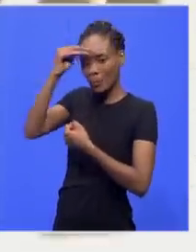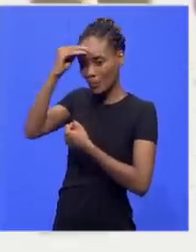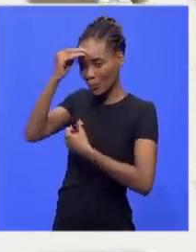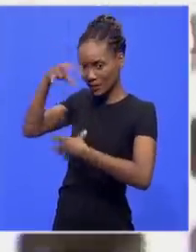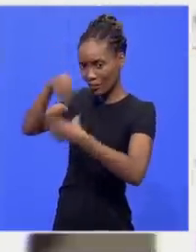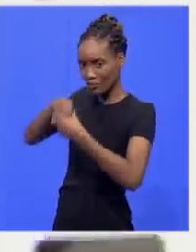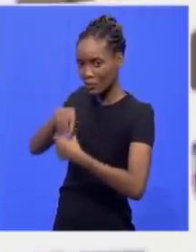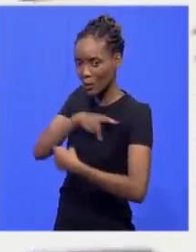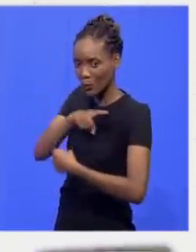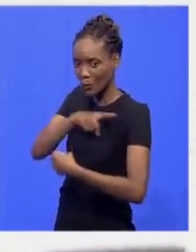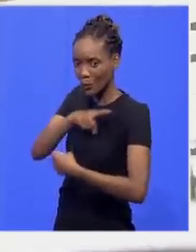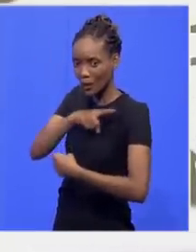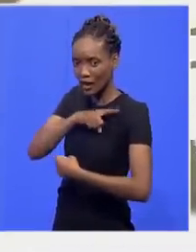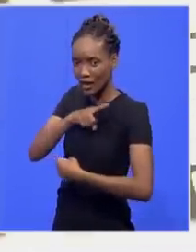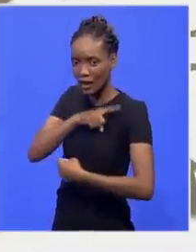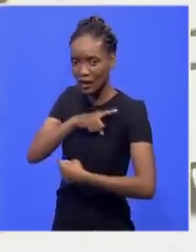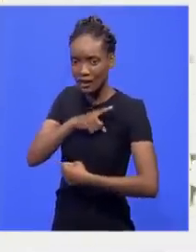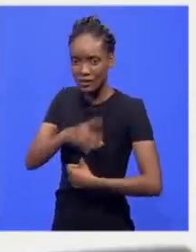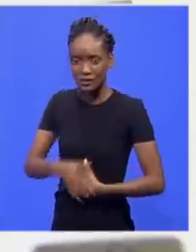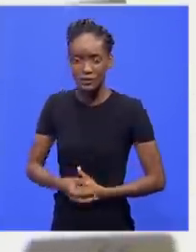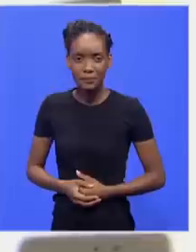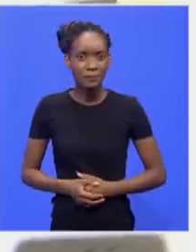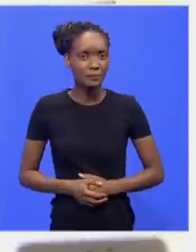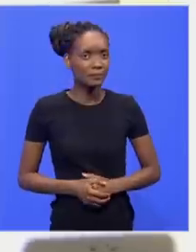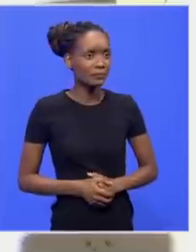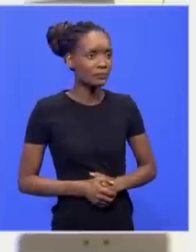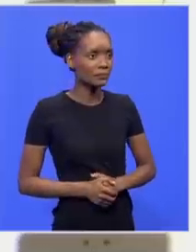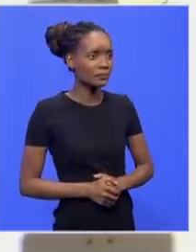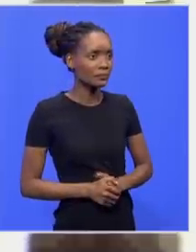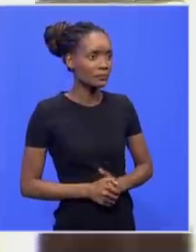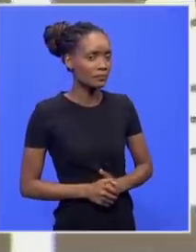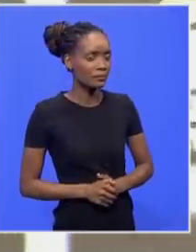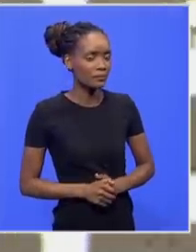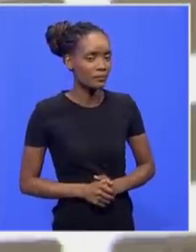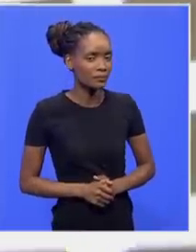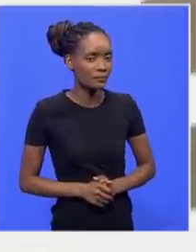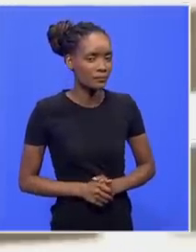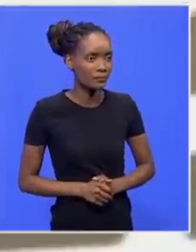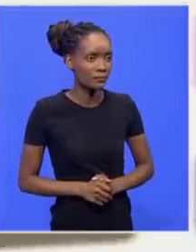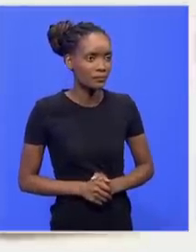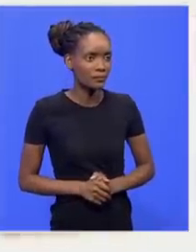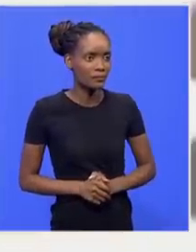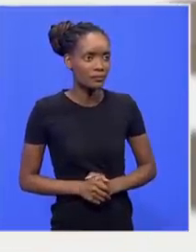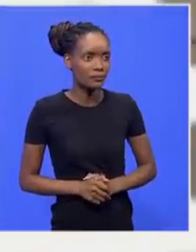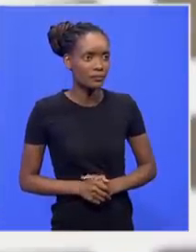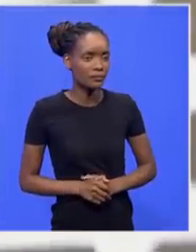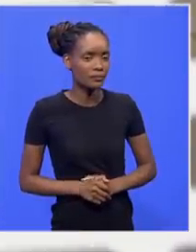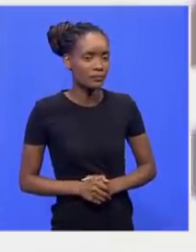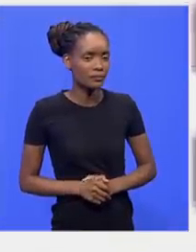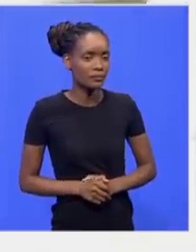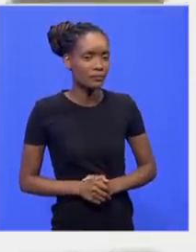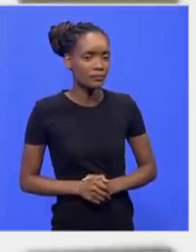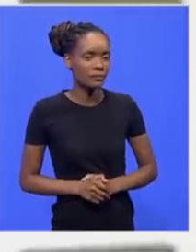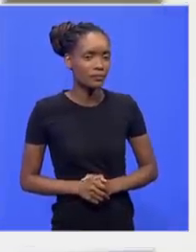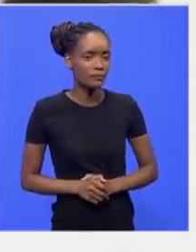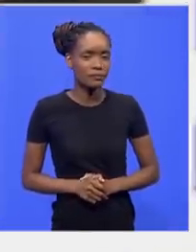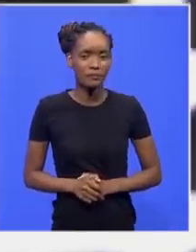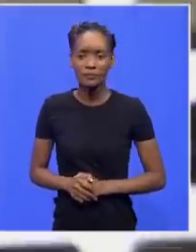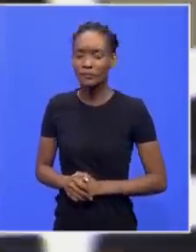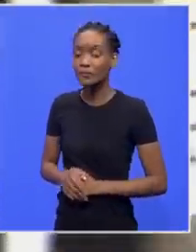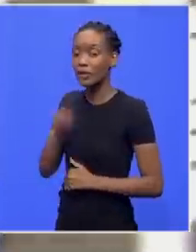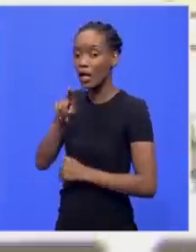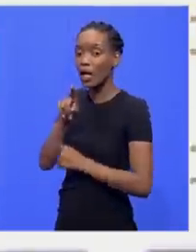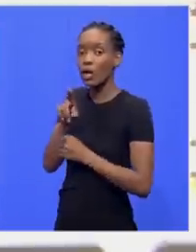I tell them to take the decision, any decision. Yo, let me go die, my sister. You're not going to Lindela. Let me go